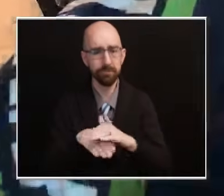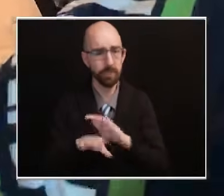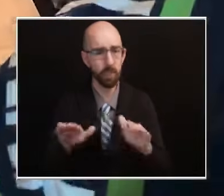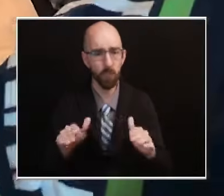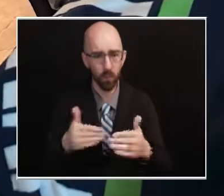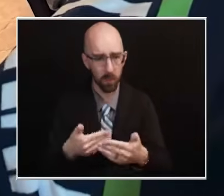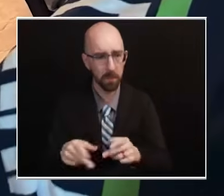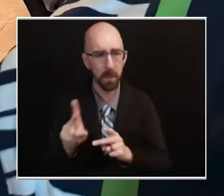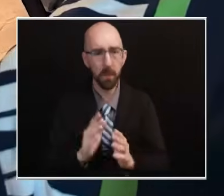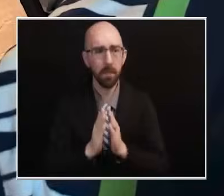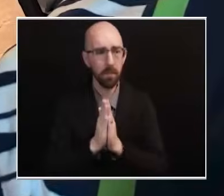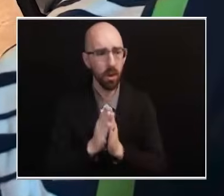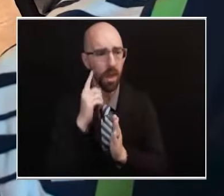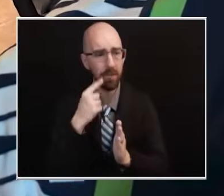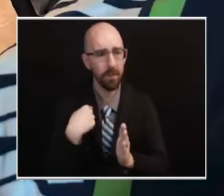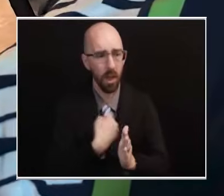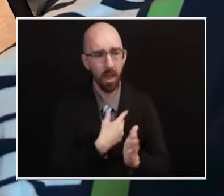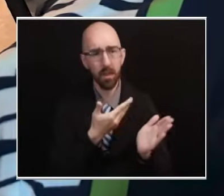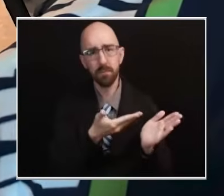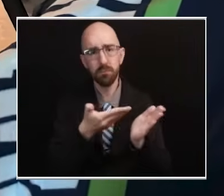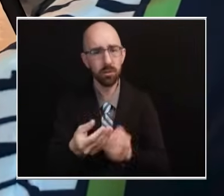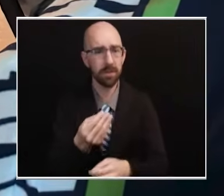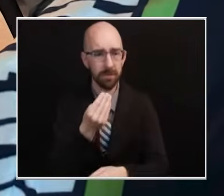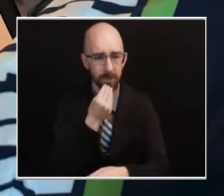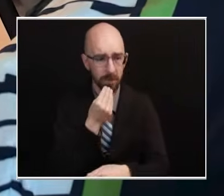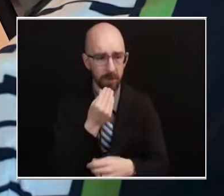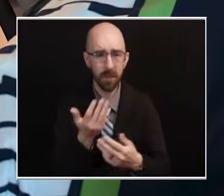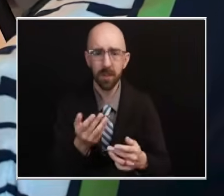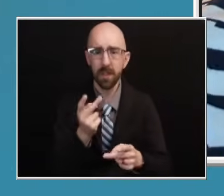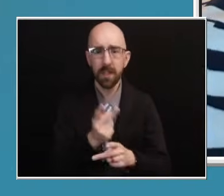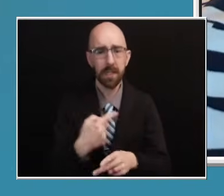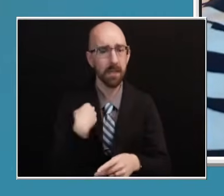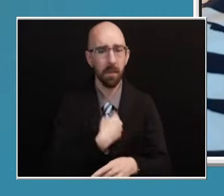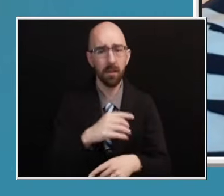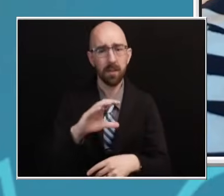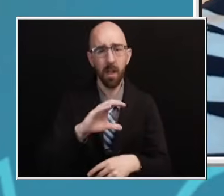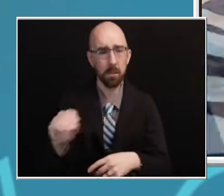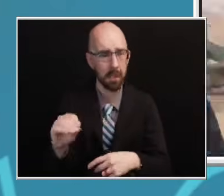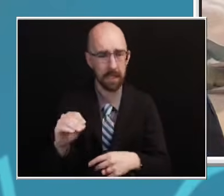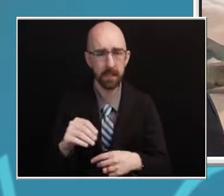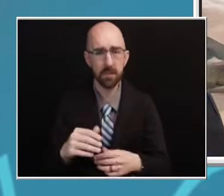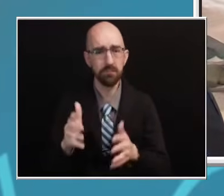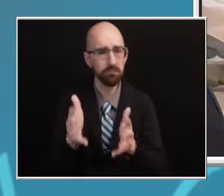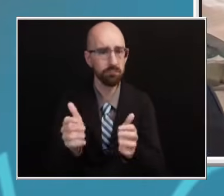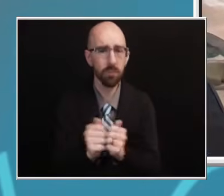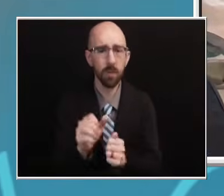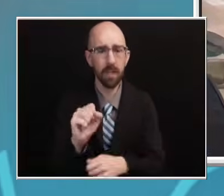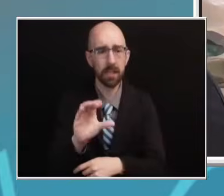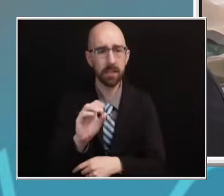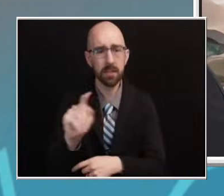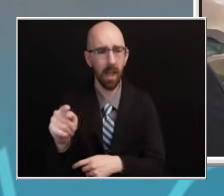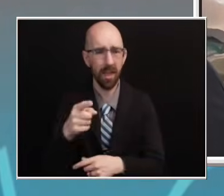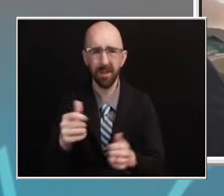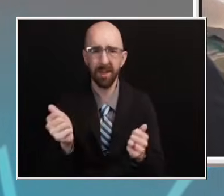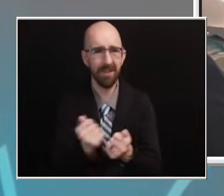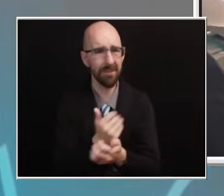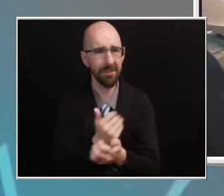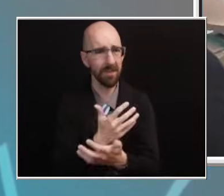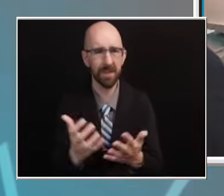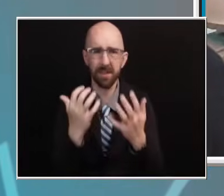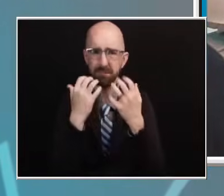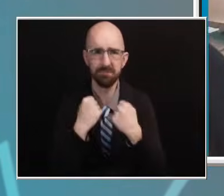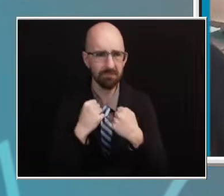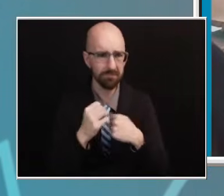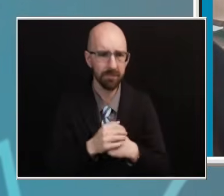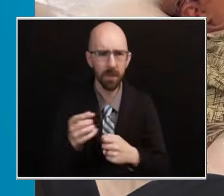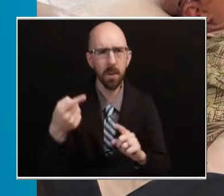for us, bringing us food, keeping us company, talking with Scott. They were everything. And there was a point that was